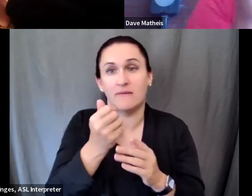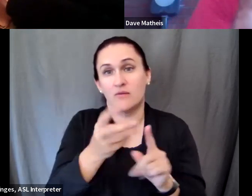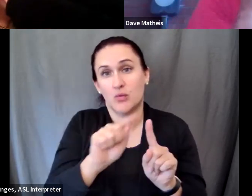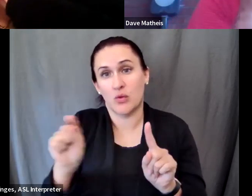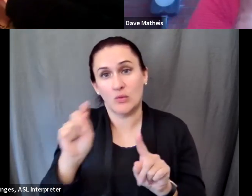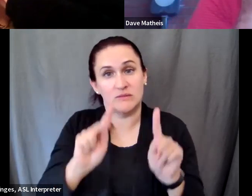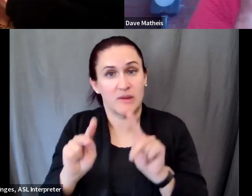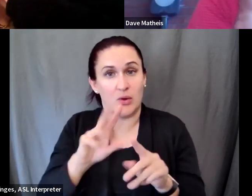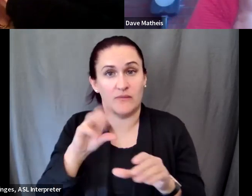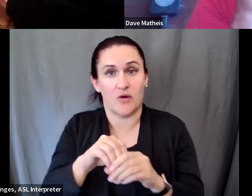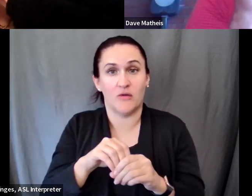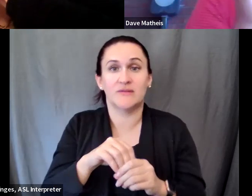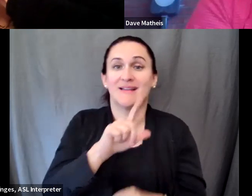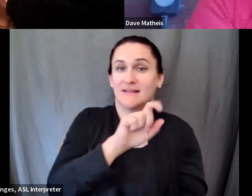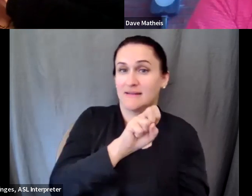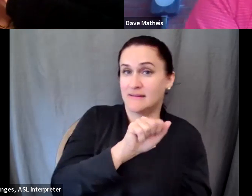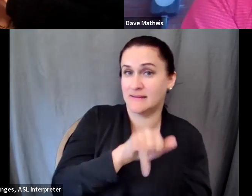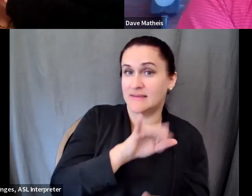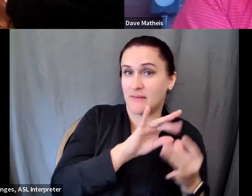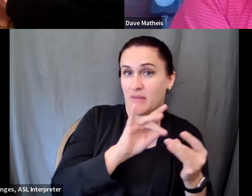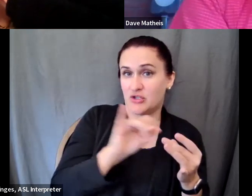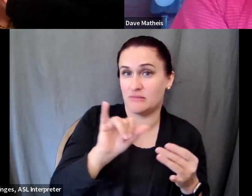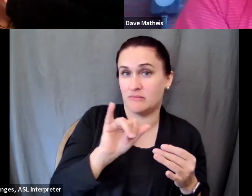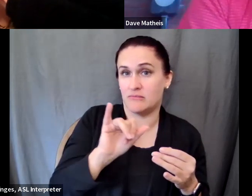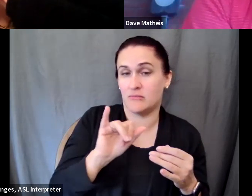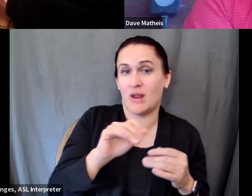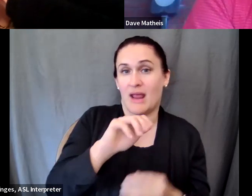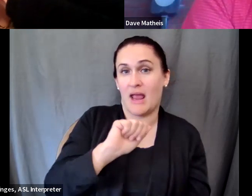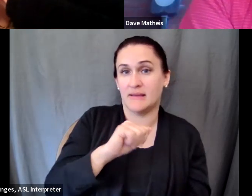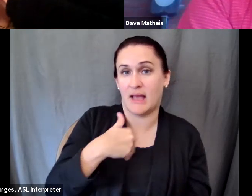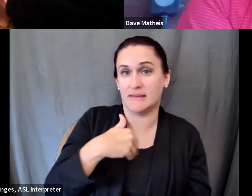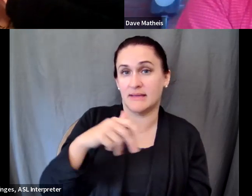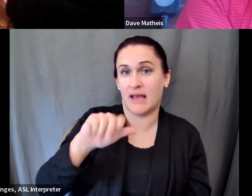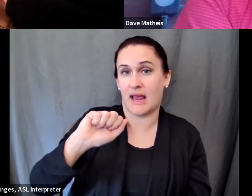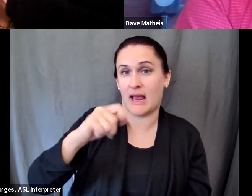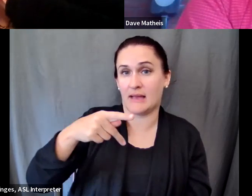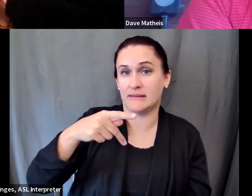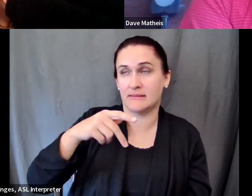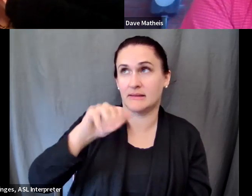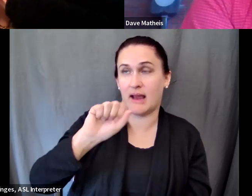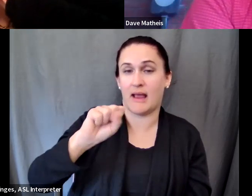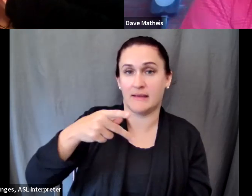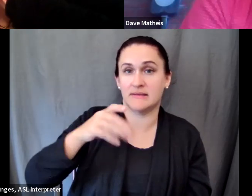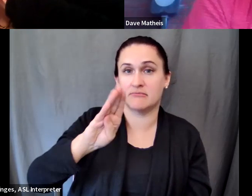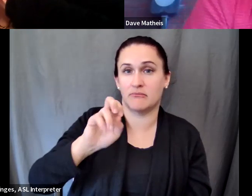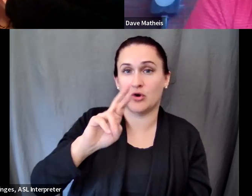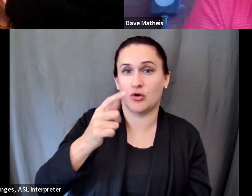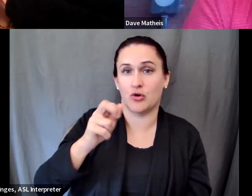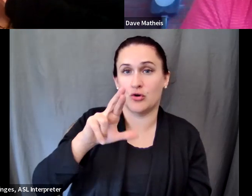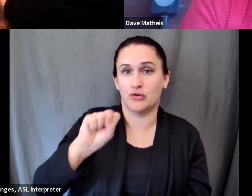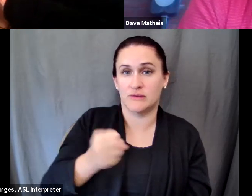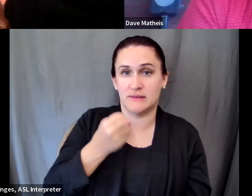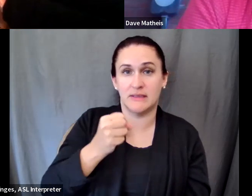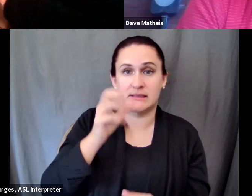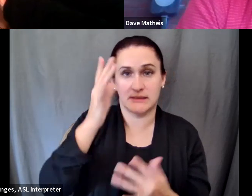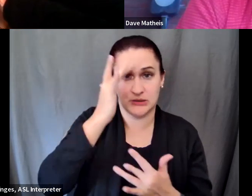book. Lindsay, as mentioned earlier, has Asperger's syndrome. So we have all